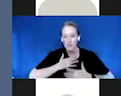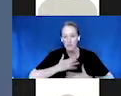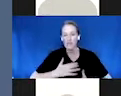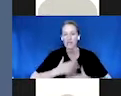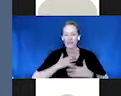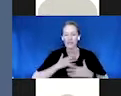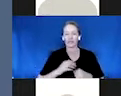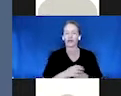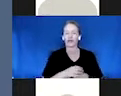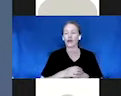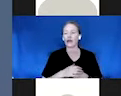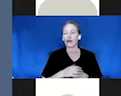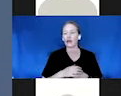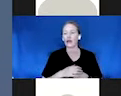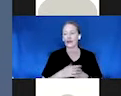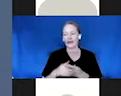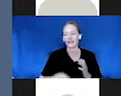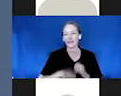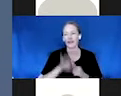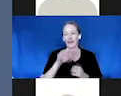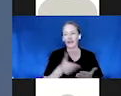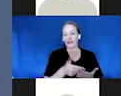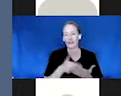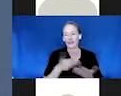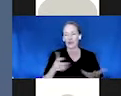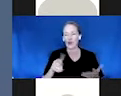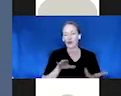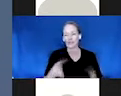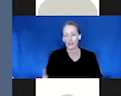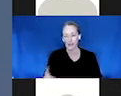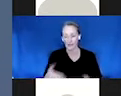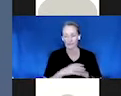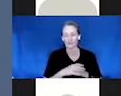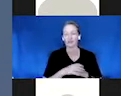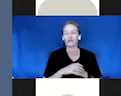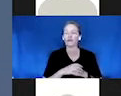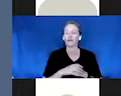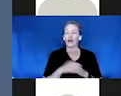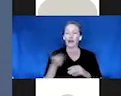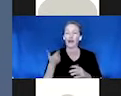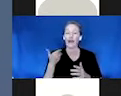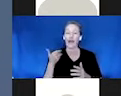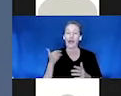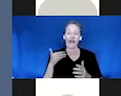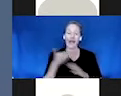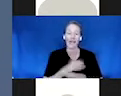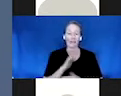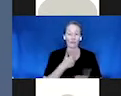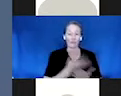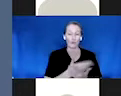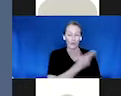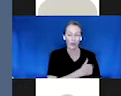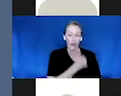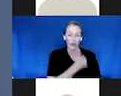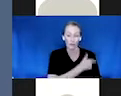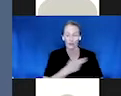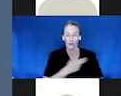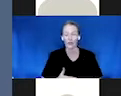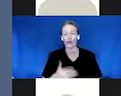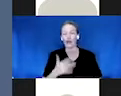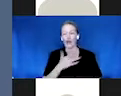had already died. Shortly after arrival, Sonia suffered a cardiac arrest and could not be